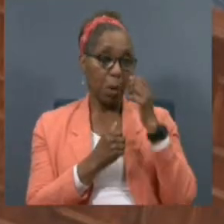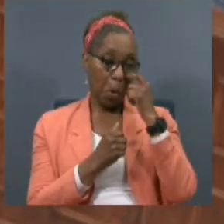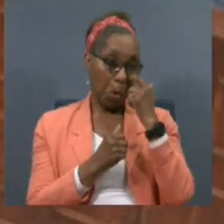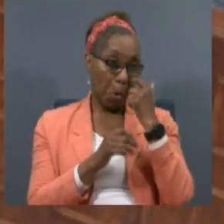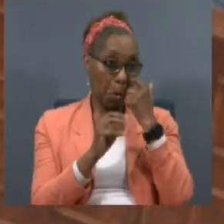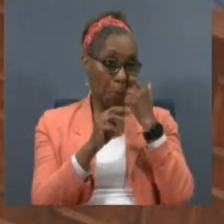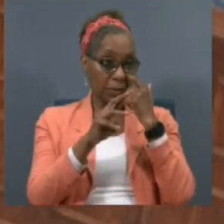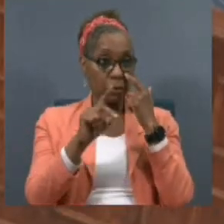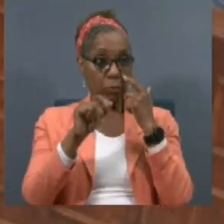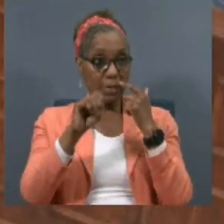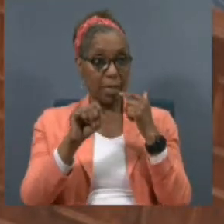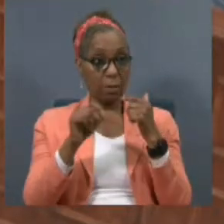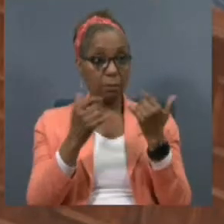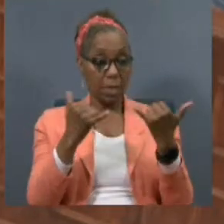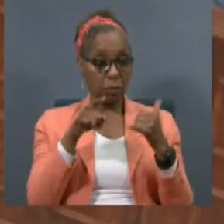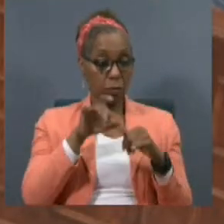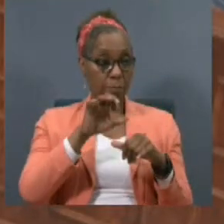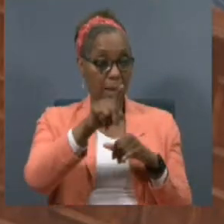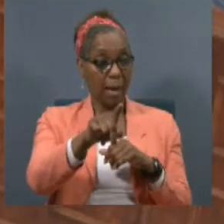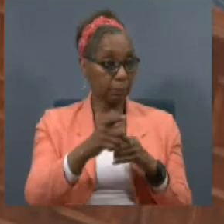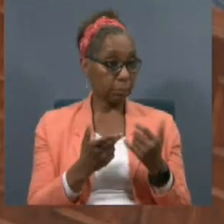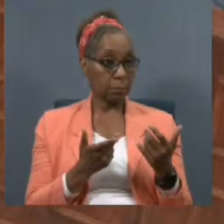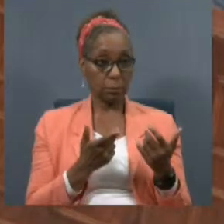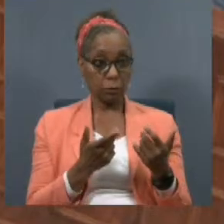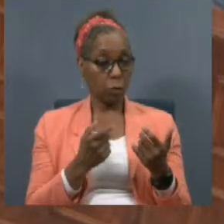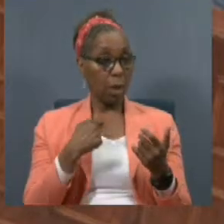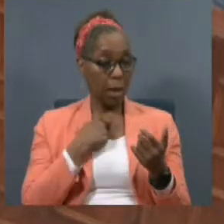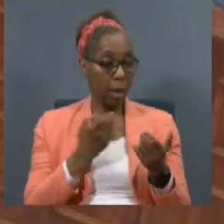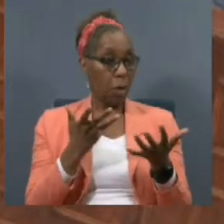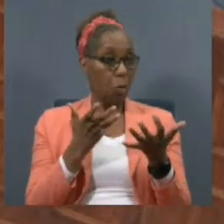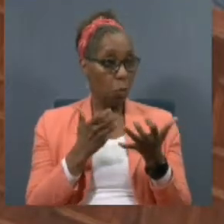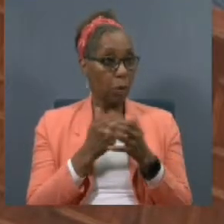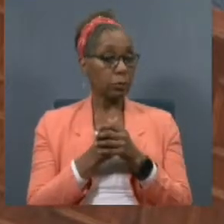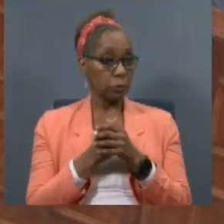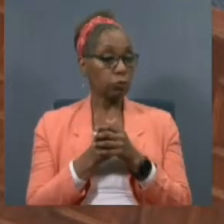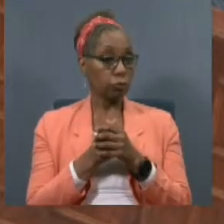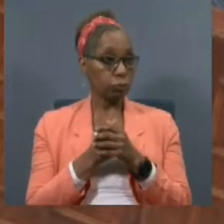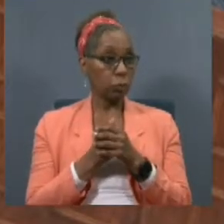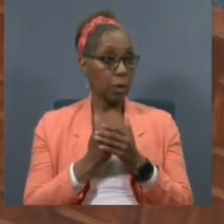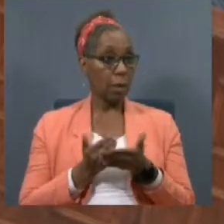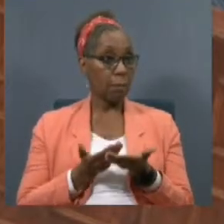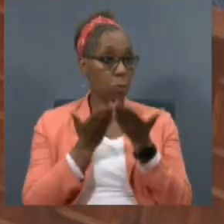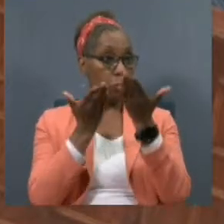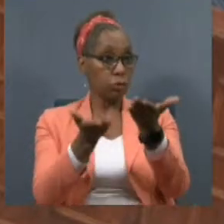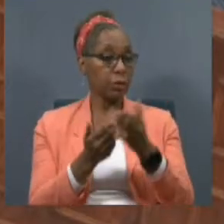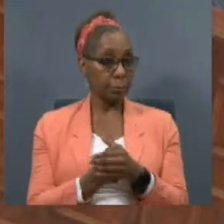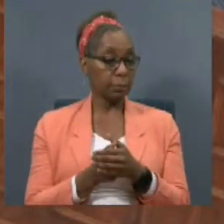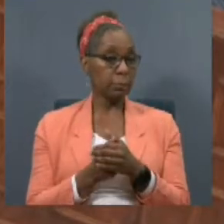Mr. Dell, you can come back up to the podium if you want, if you will. I would love to entertain a motion.